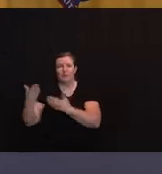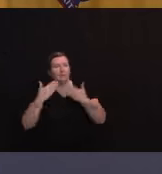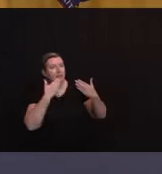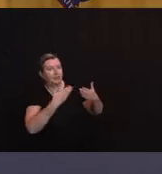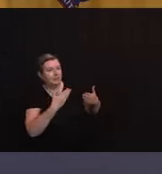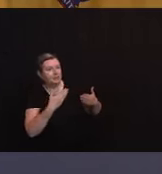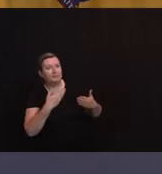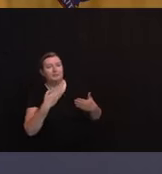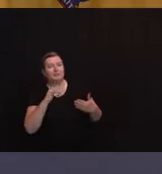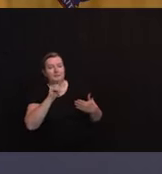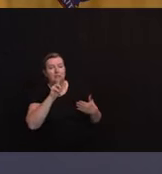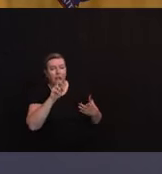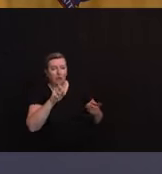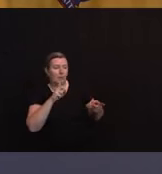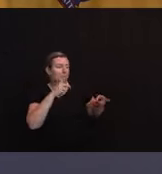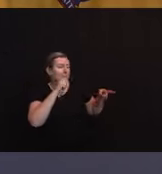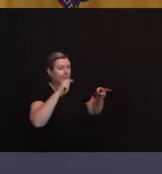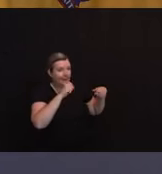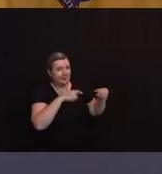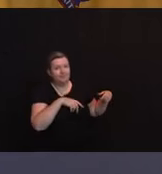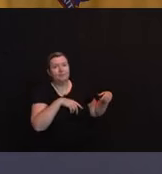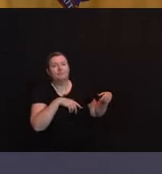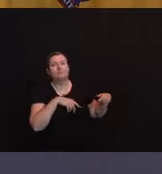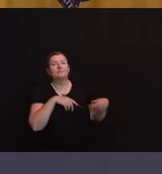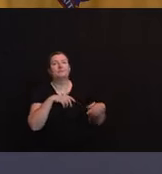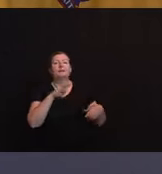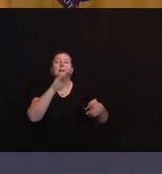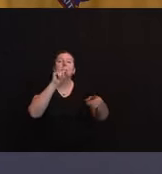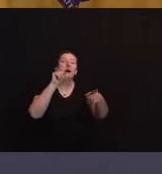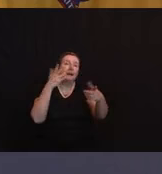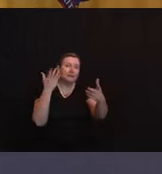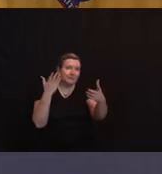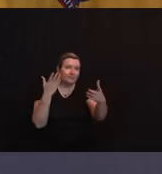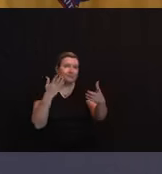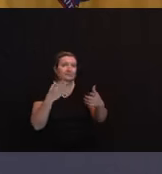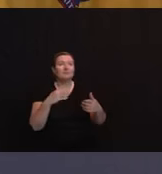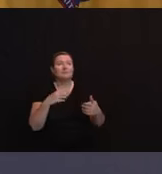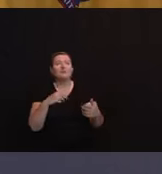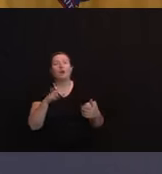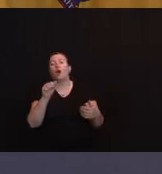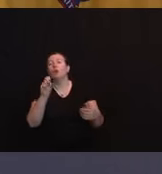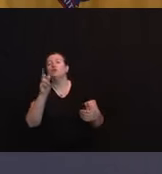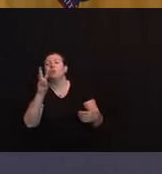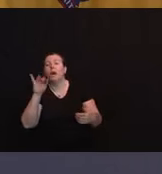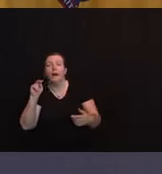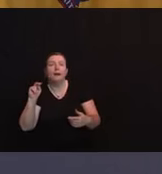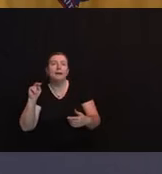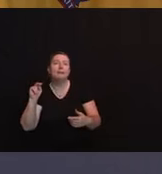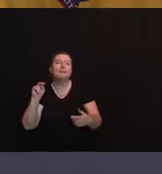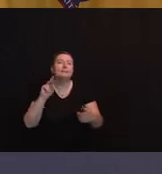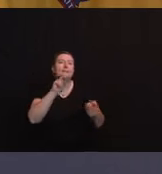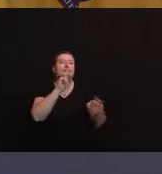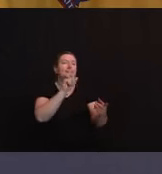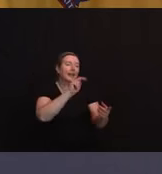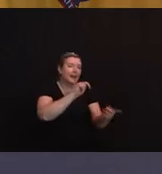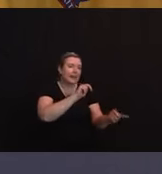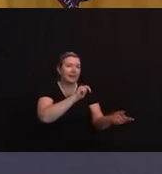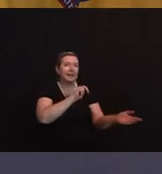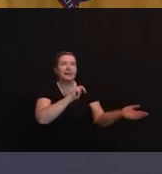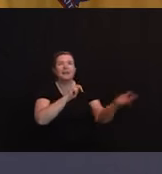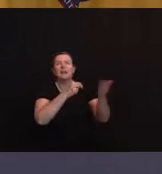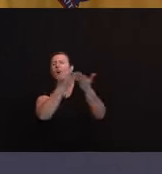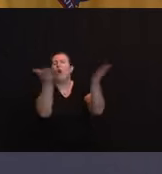Placken was with us. Aswan, Dan, and other teammates. We will be,